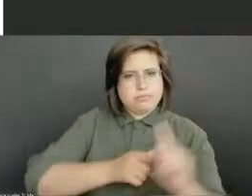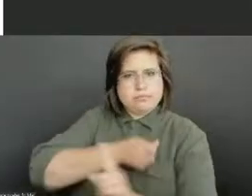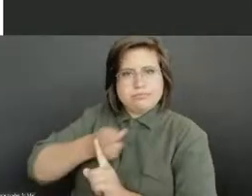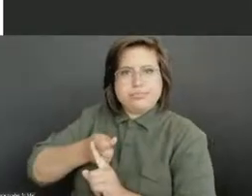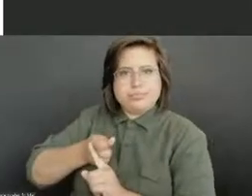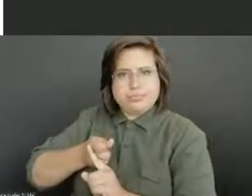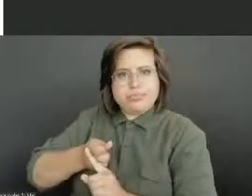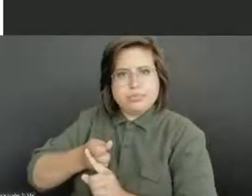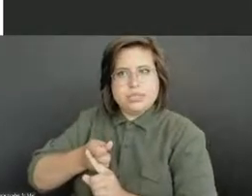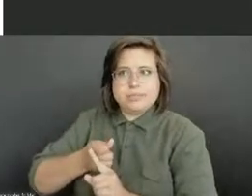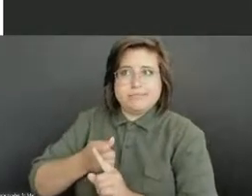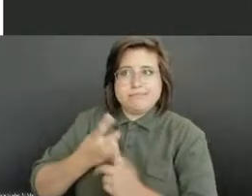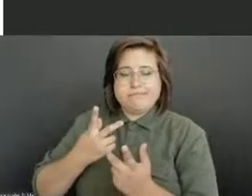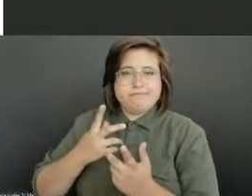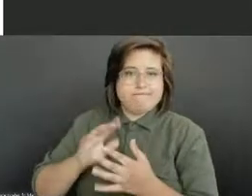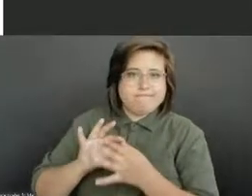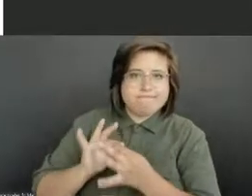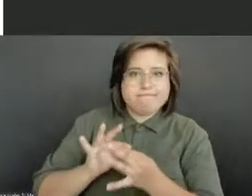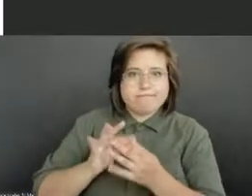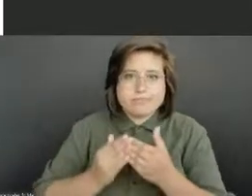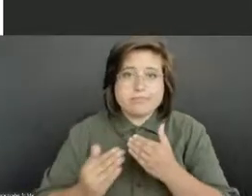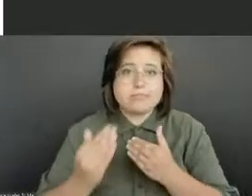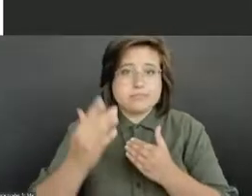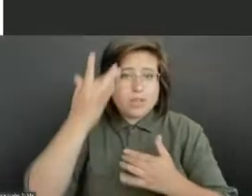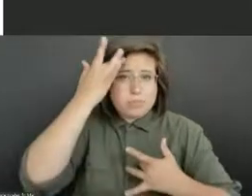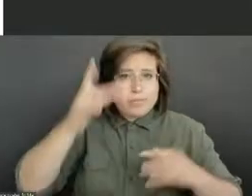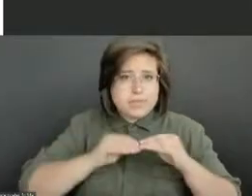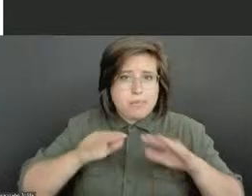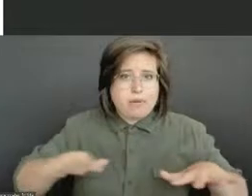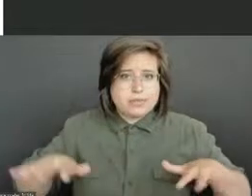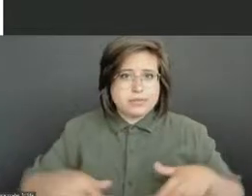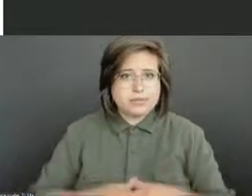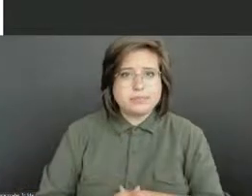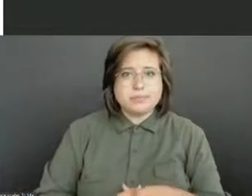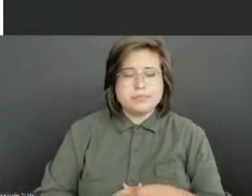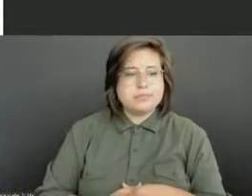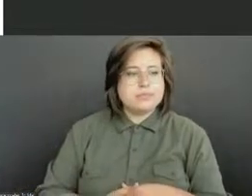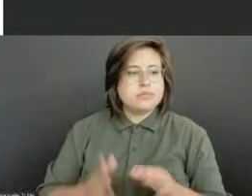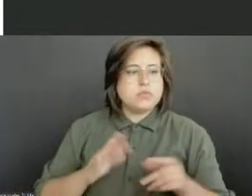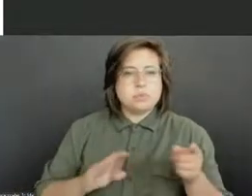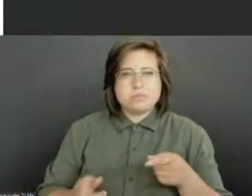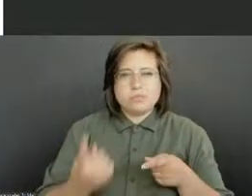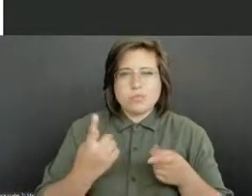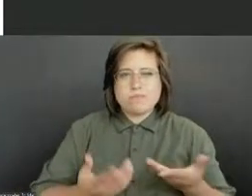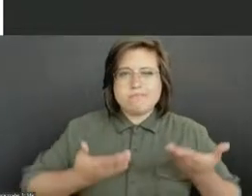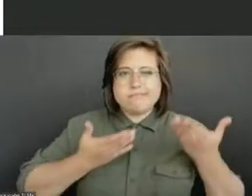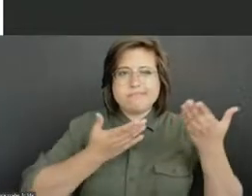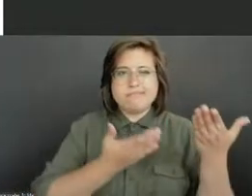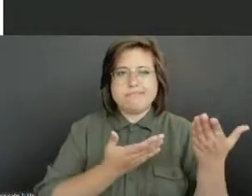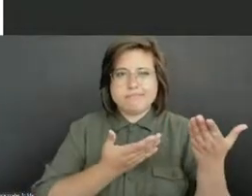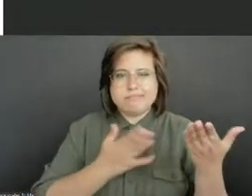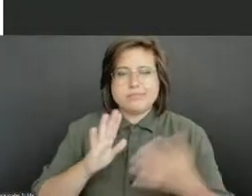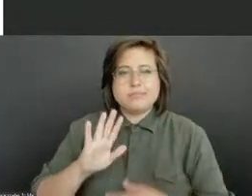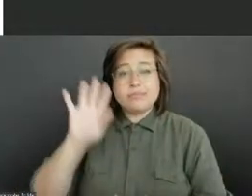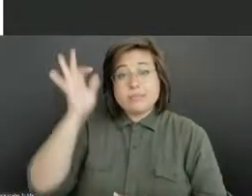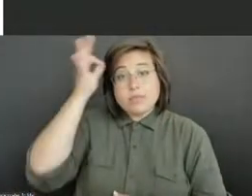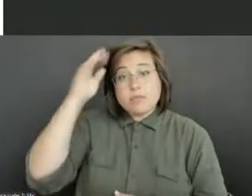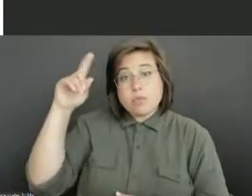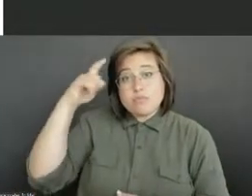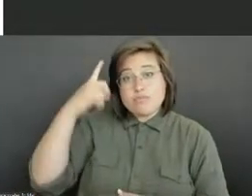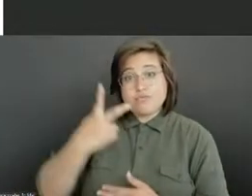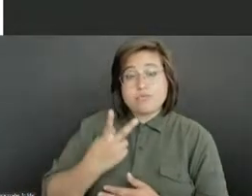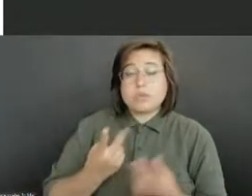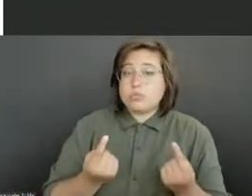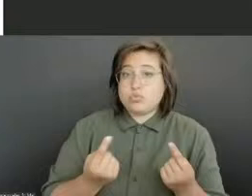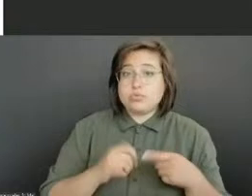future pandemics. So here our one recommendation is the federal government to both practice